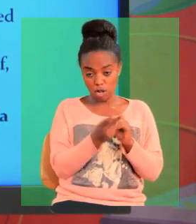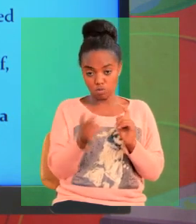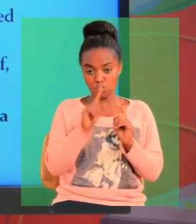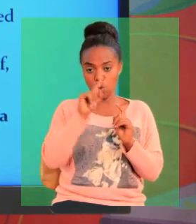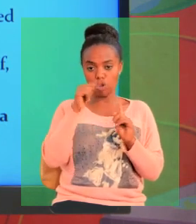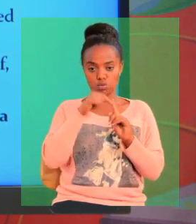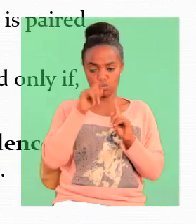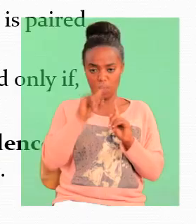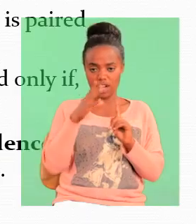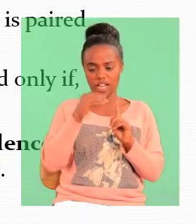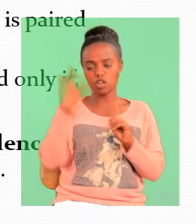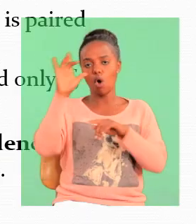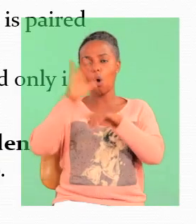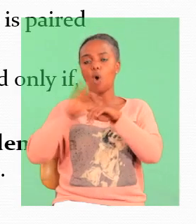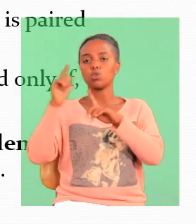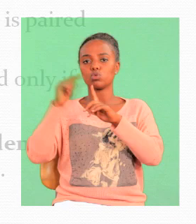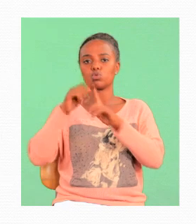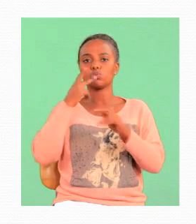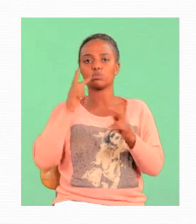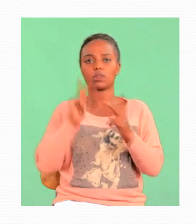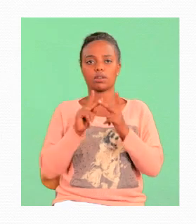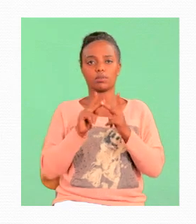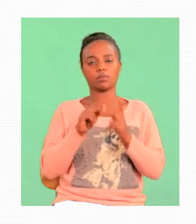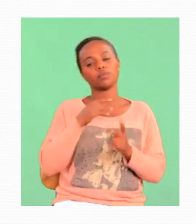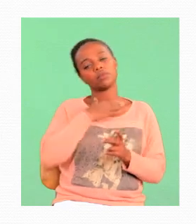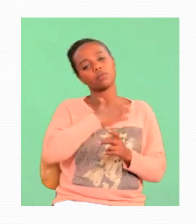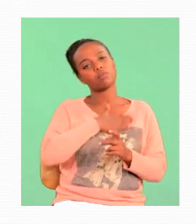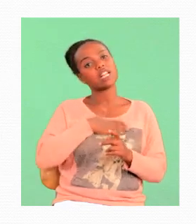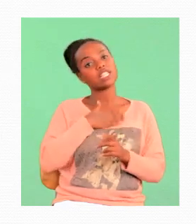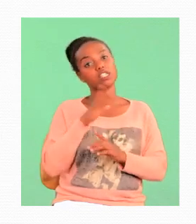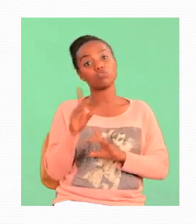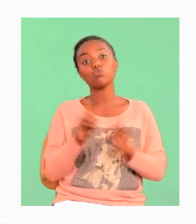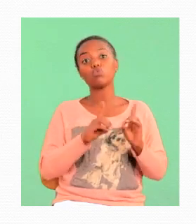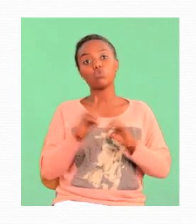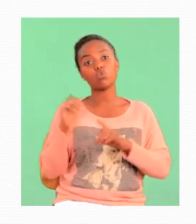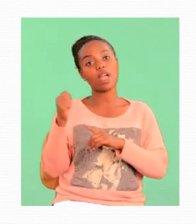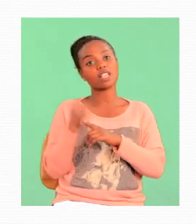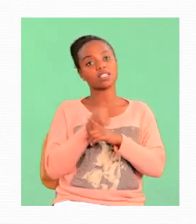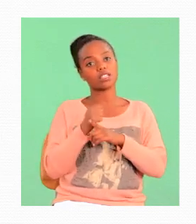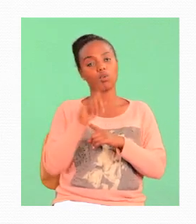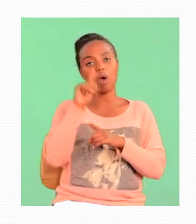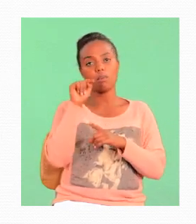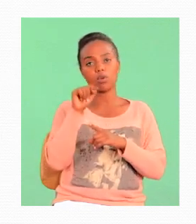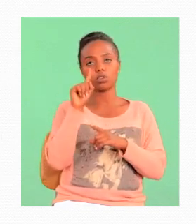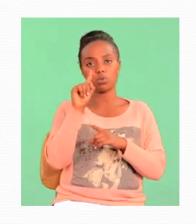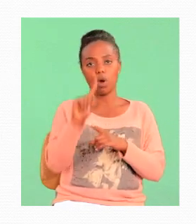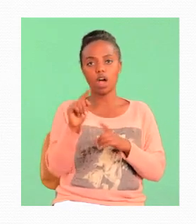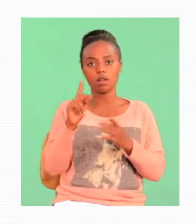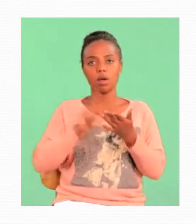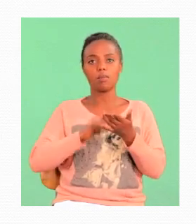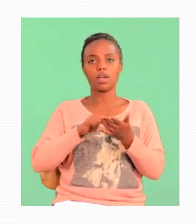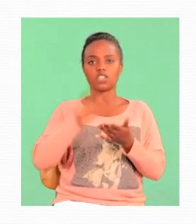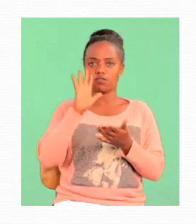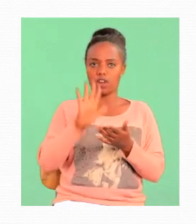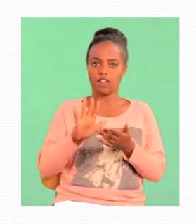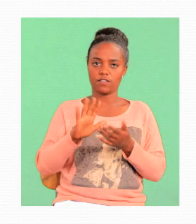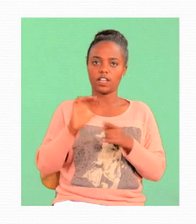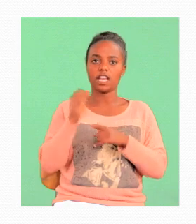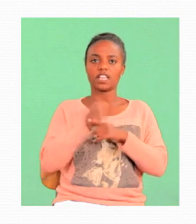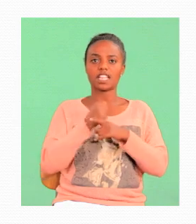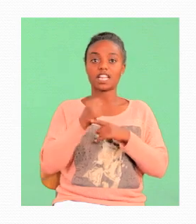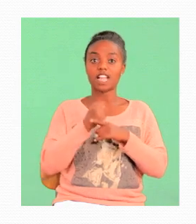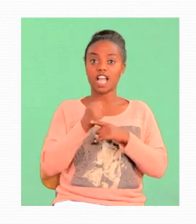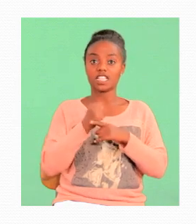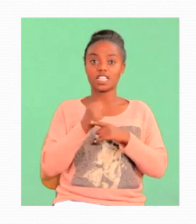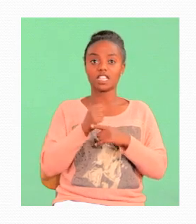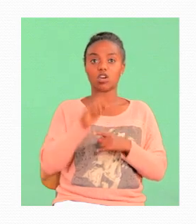and onto. And please do exercise 1.1 on page 5, exercise